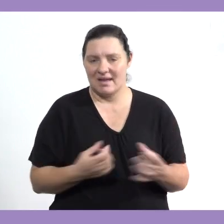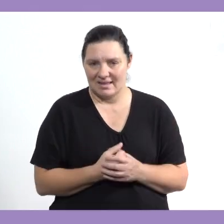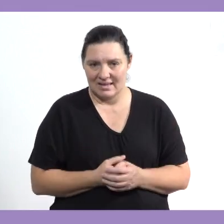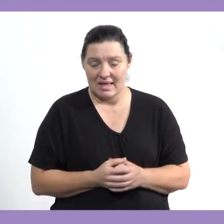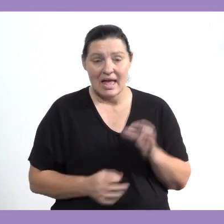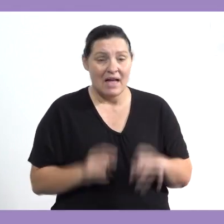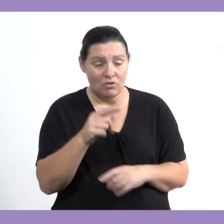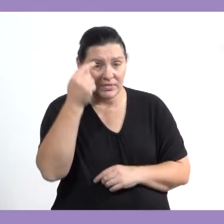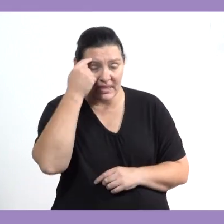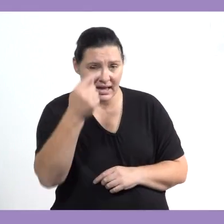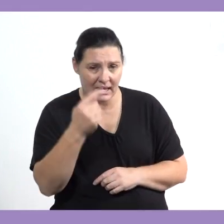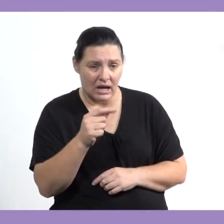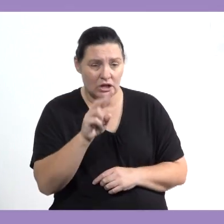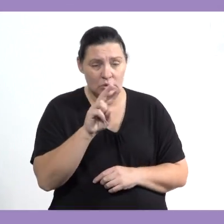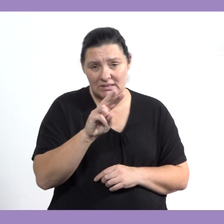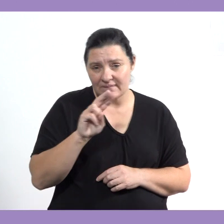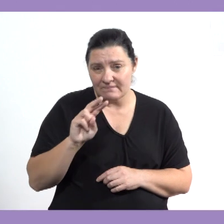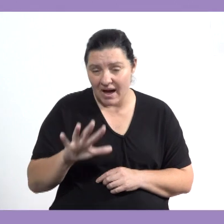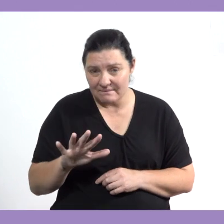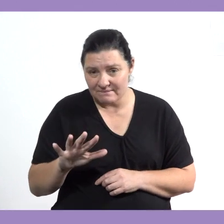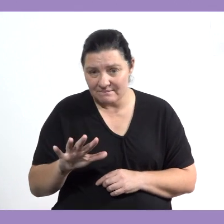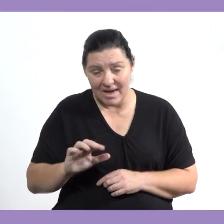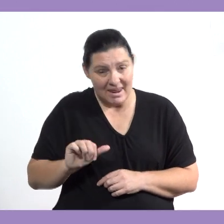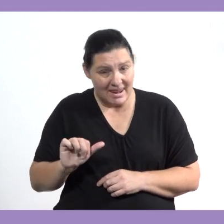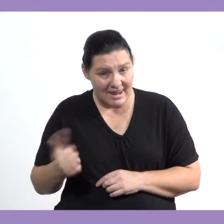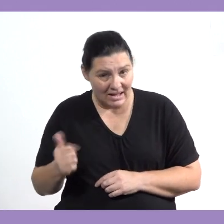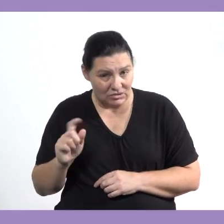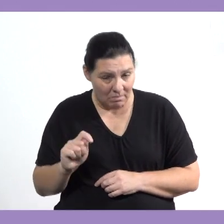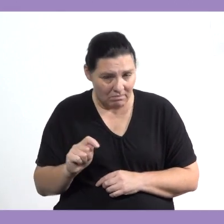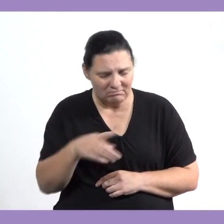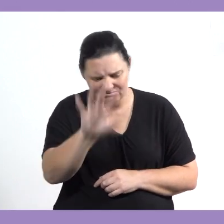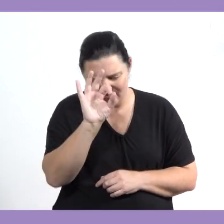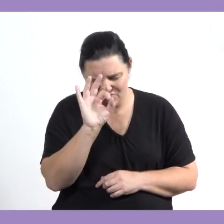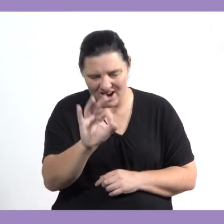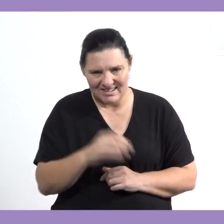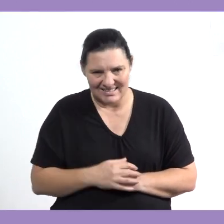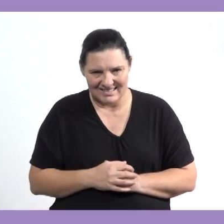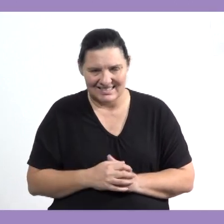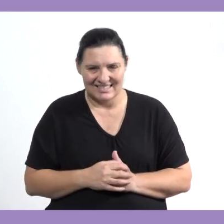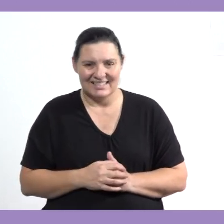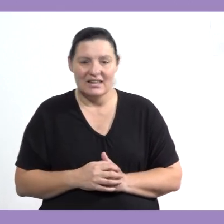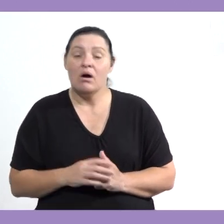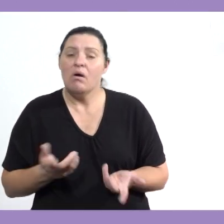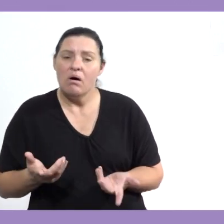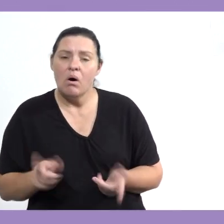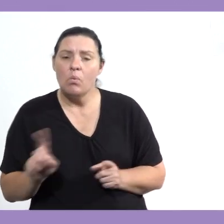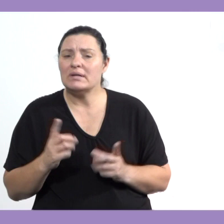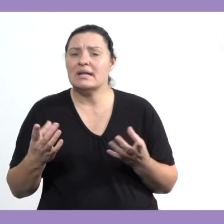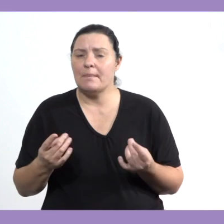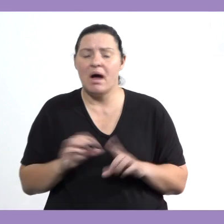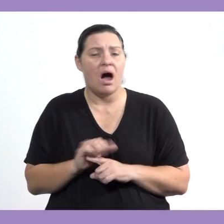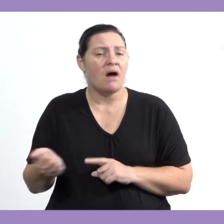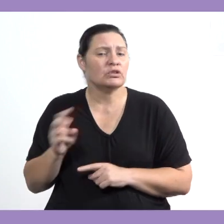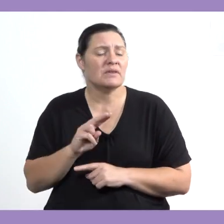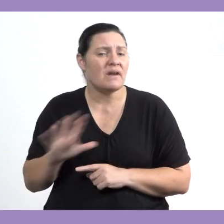numbers. If you are thinking of 25 as the next term, you are absolutely correct. And what